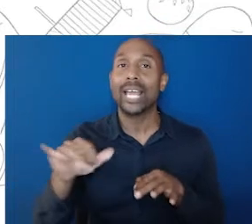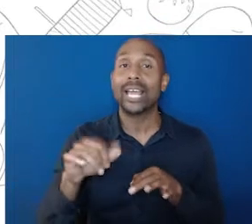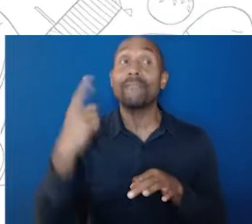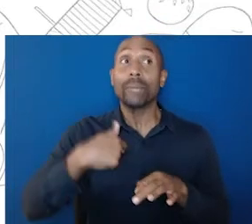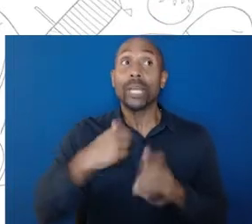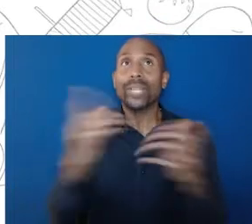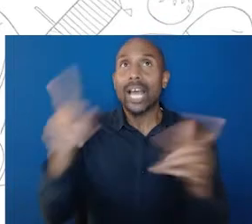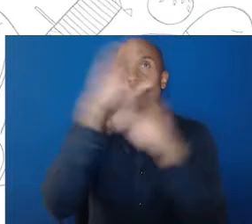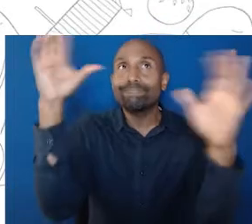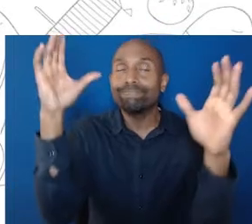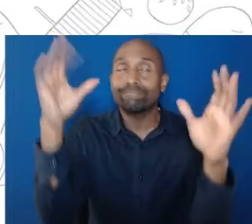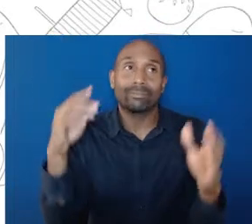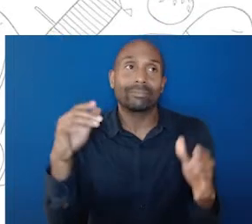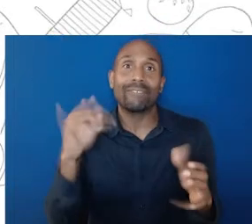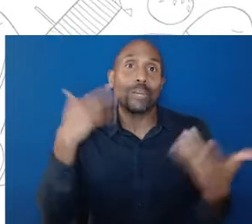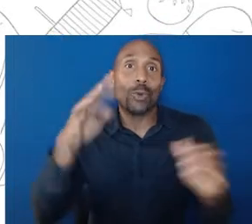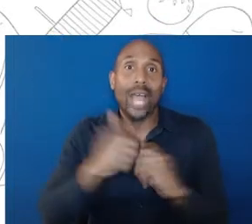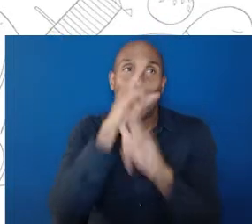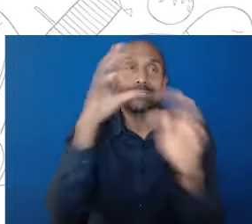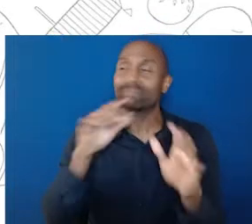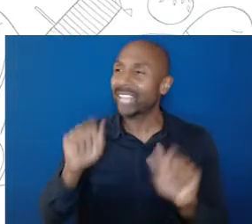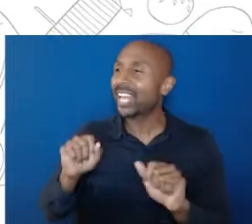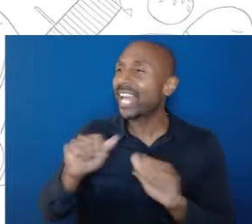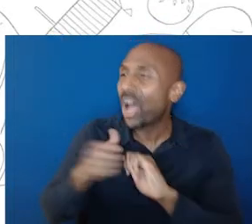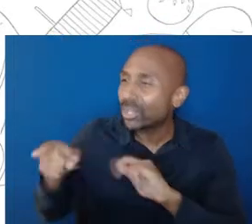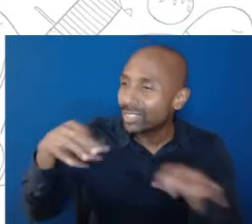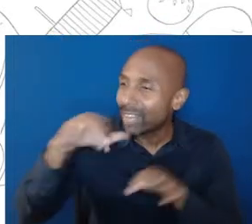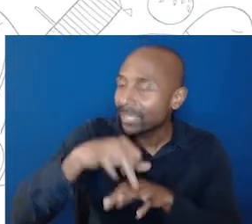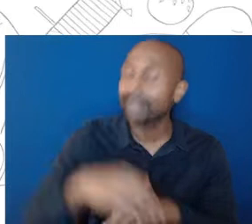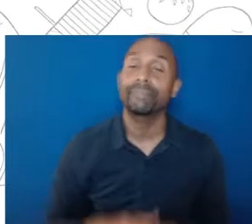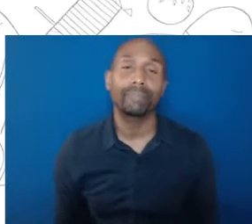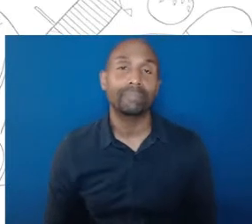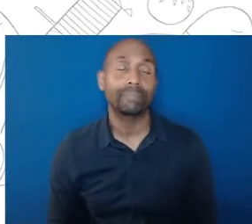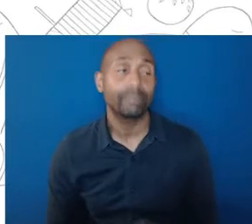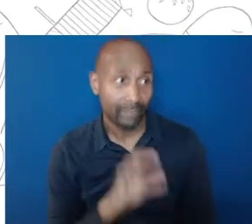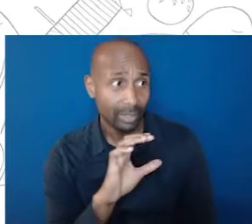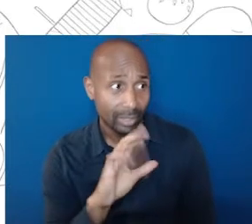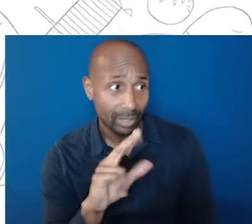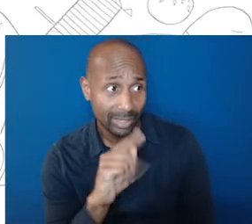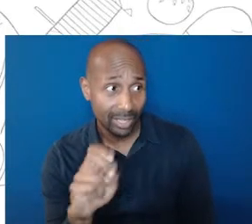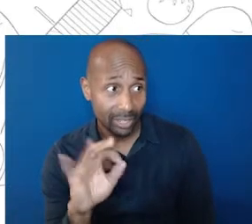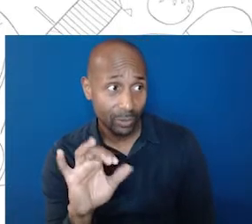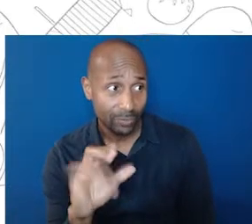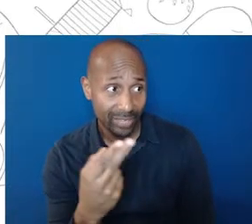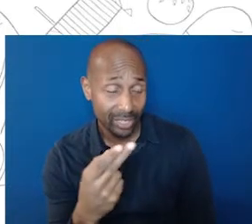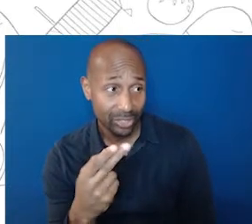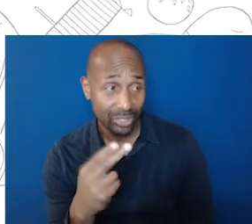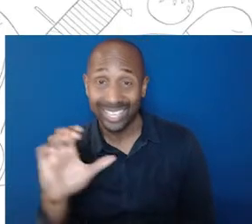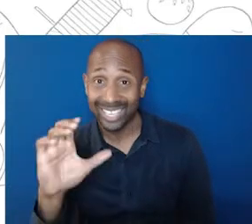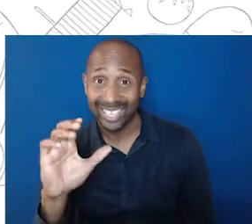of it, what would that look like? How would you describe that? cuttlefish casting? Yes.